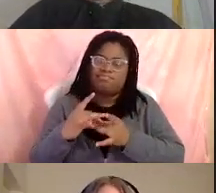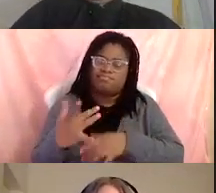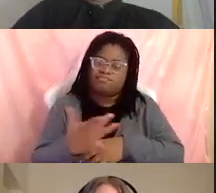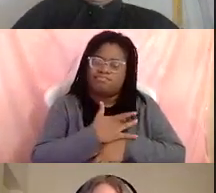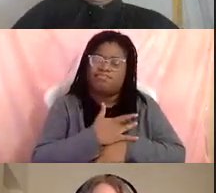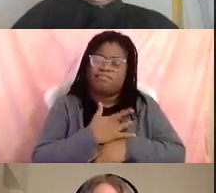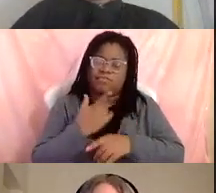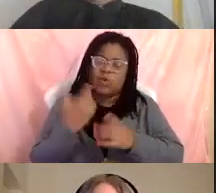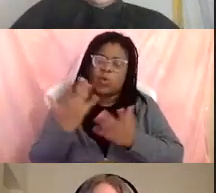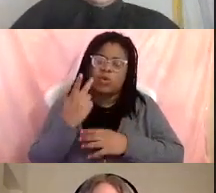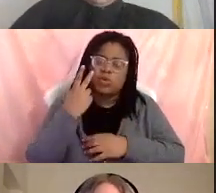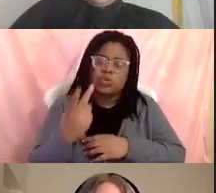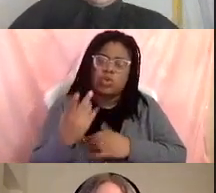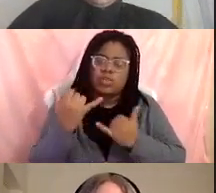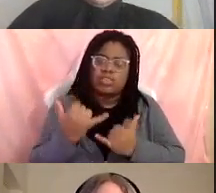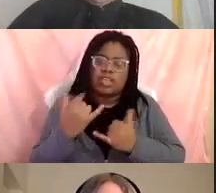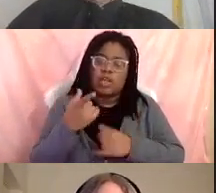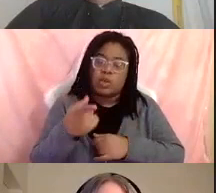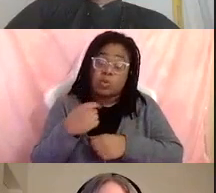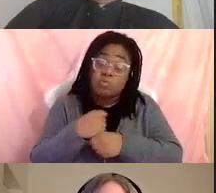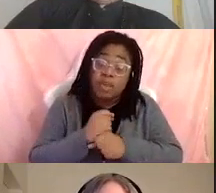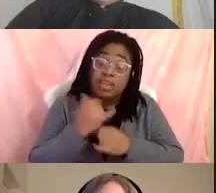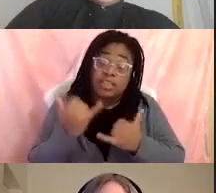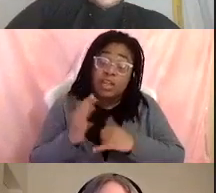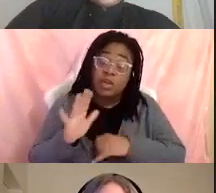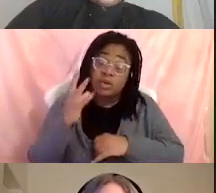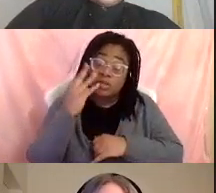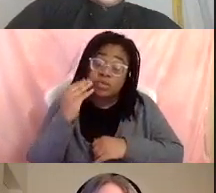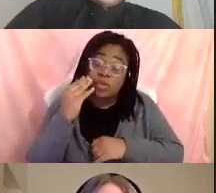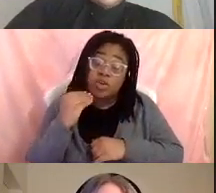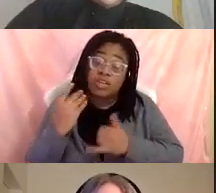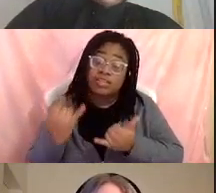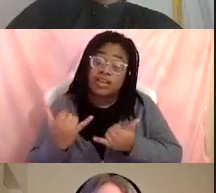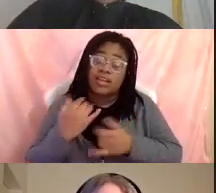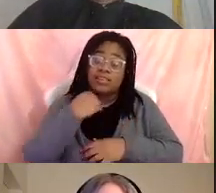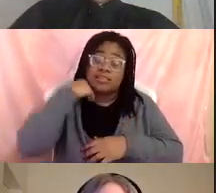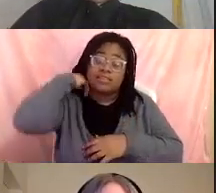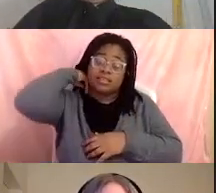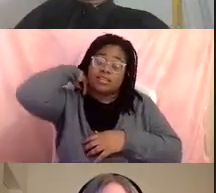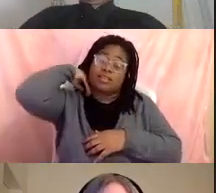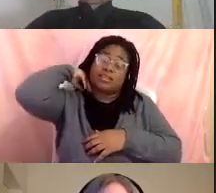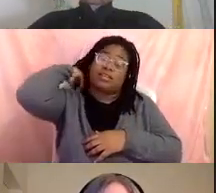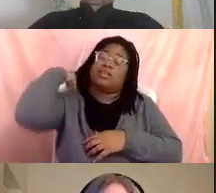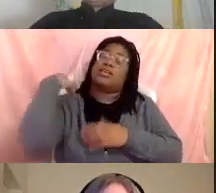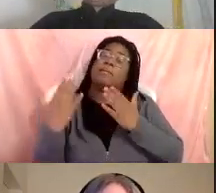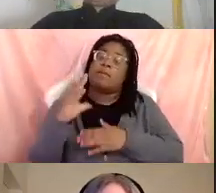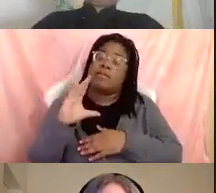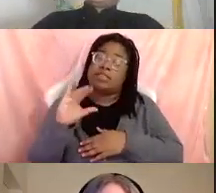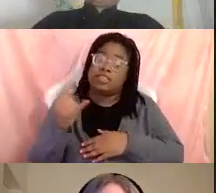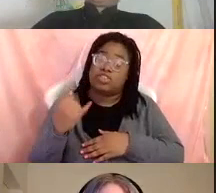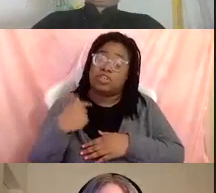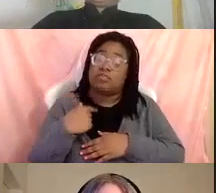today, what you made today, and what you experienced today. And maybe CJ and I can